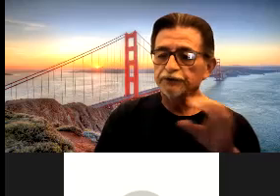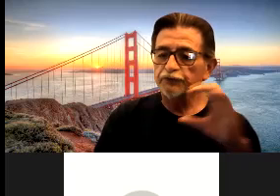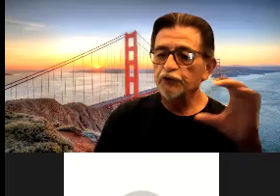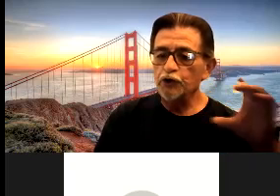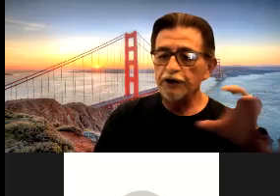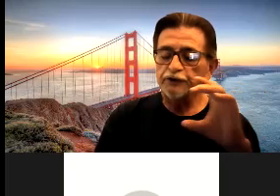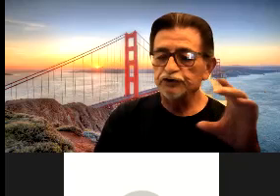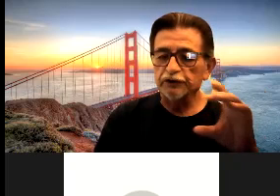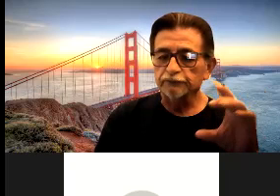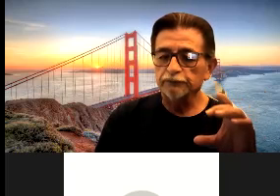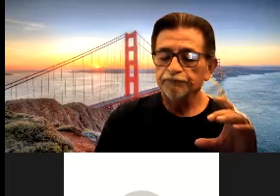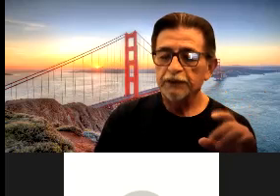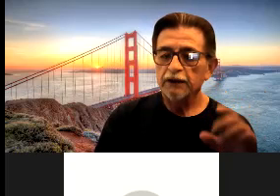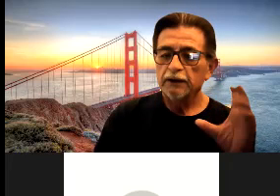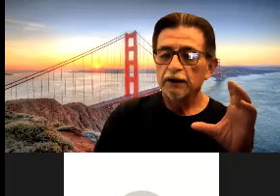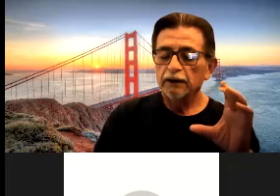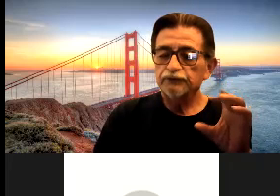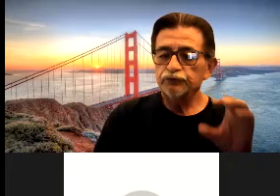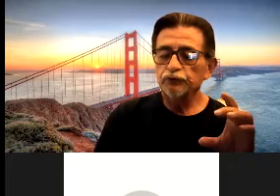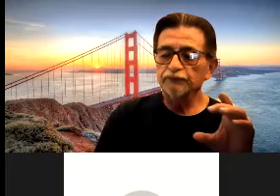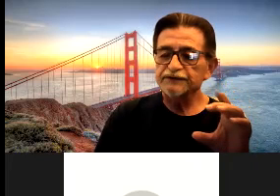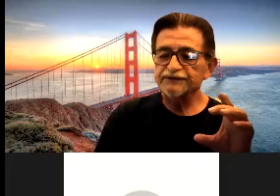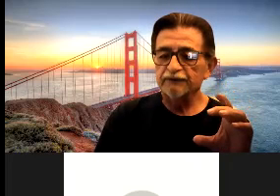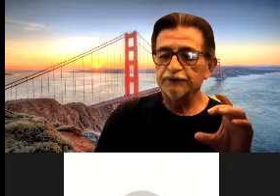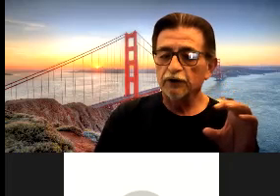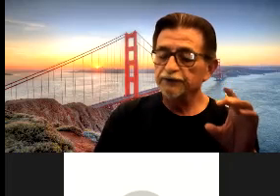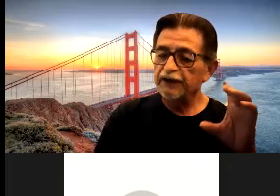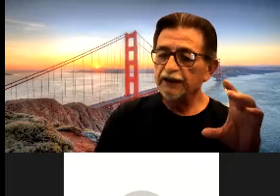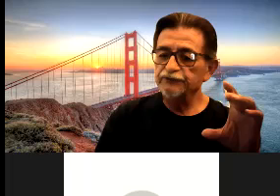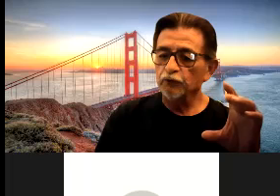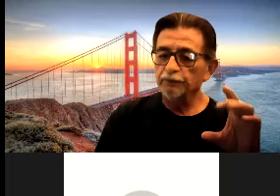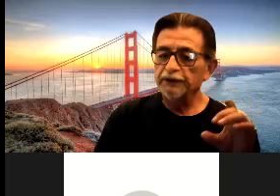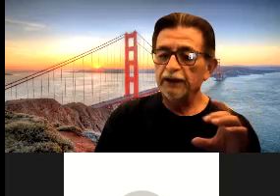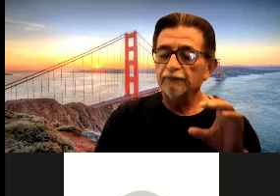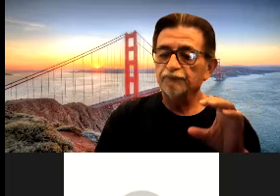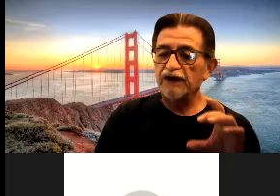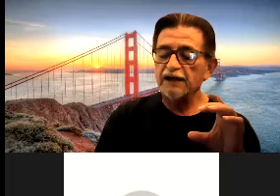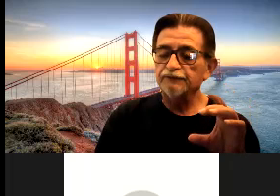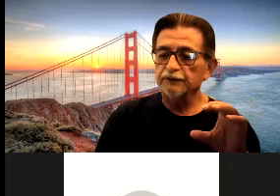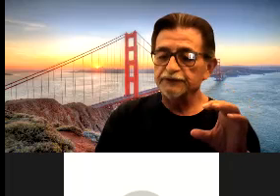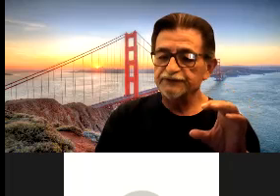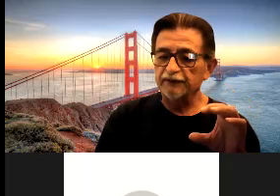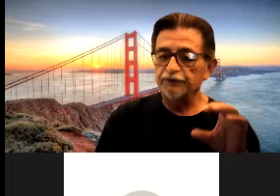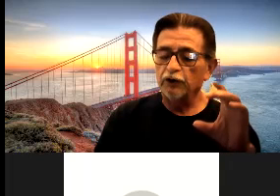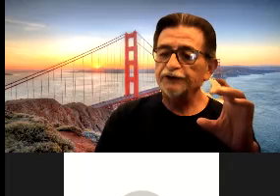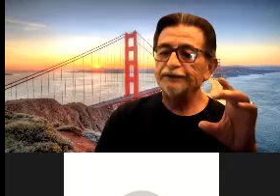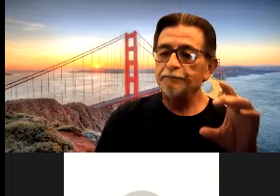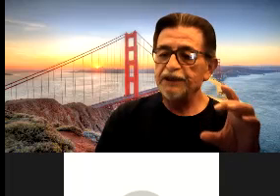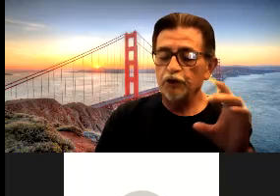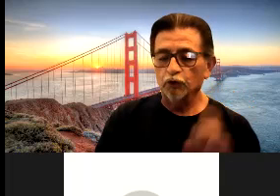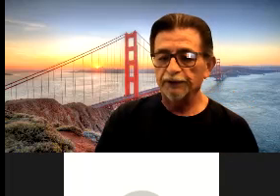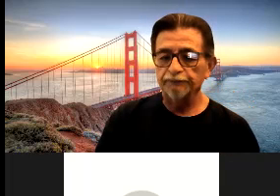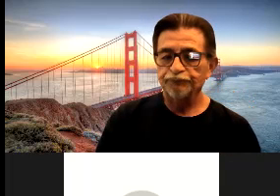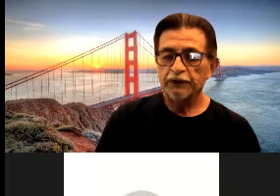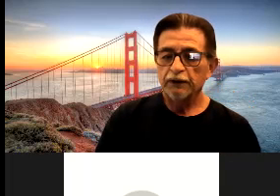7 are in the 3rd energy level, 2 of the 7 are in the s orbit, and 5 of the 7 are in the